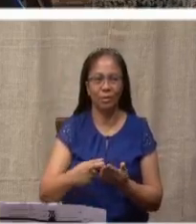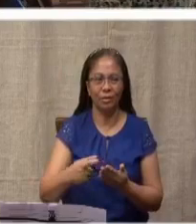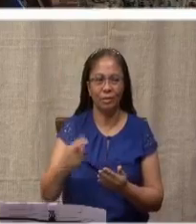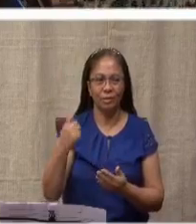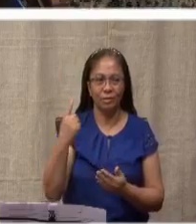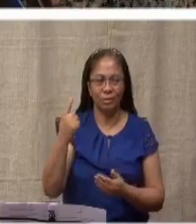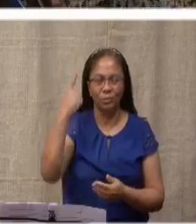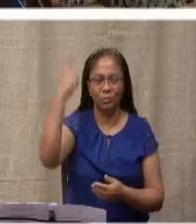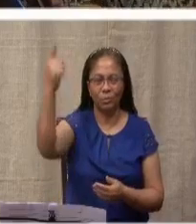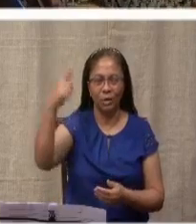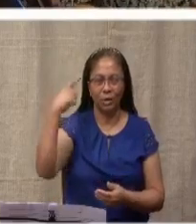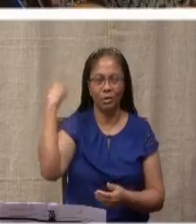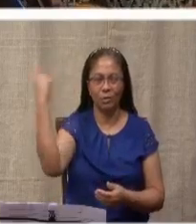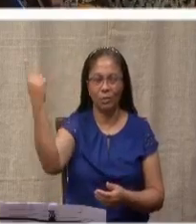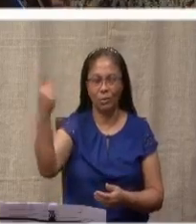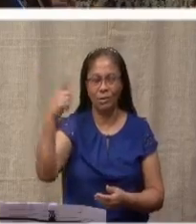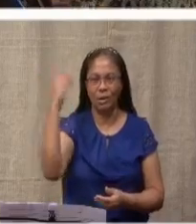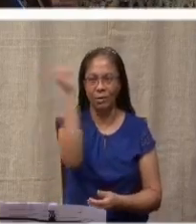earth